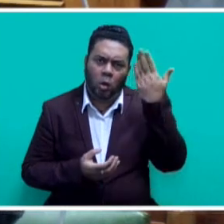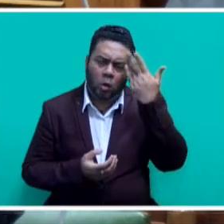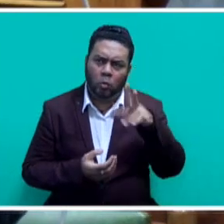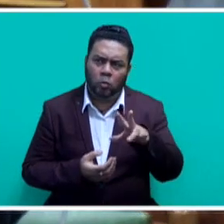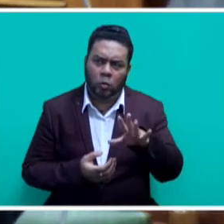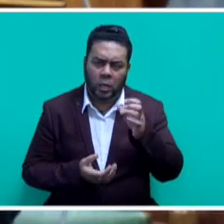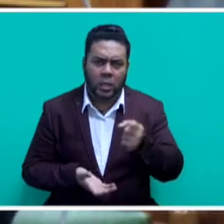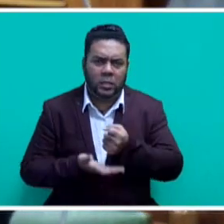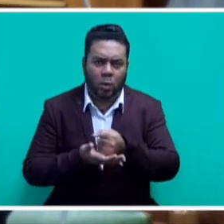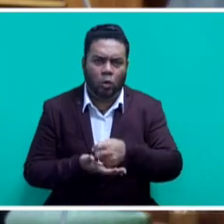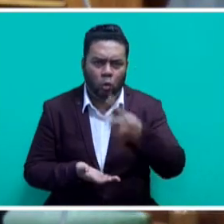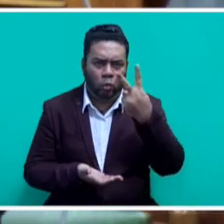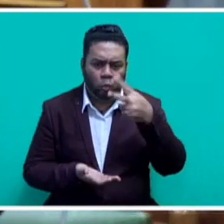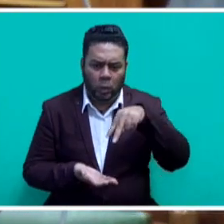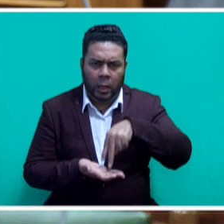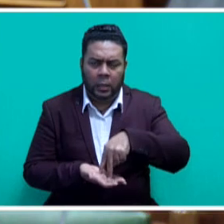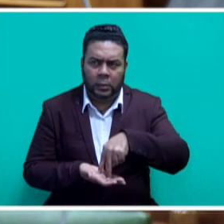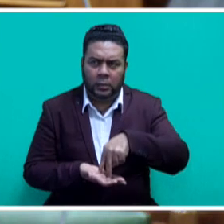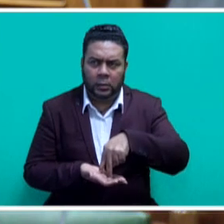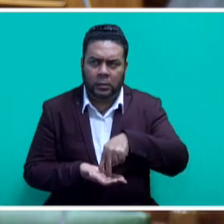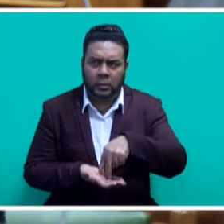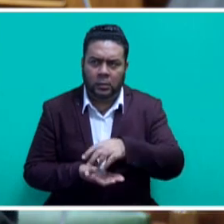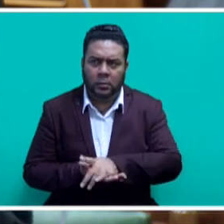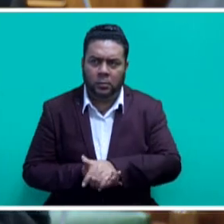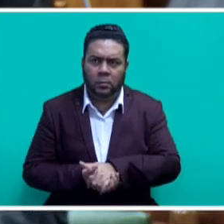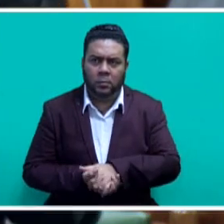can stand on two legs.